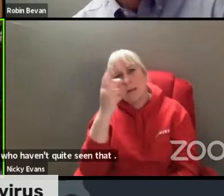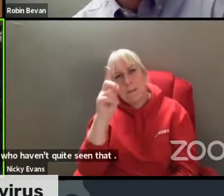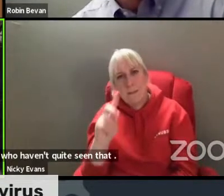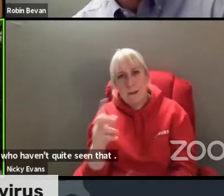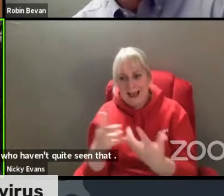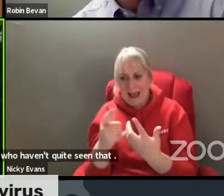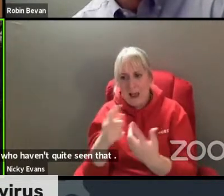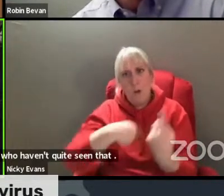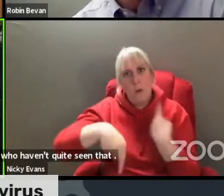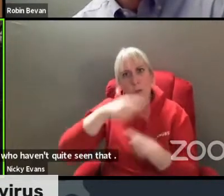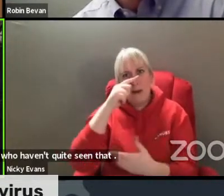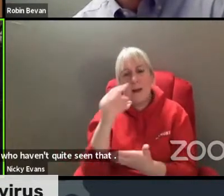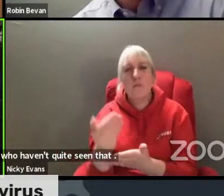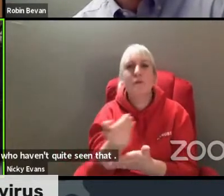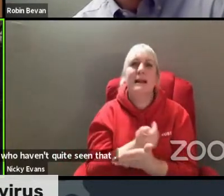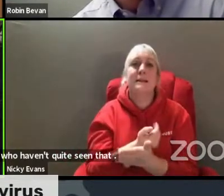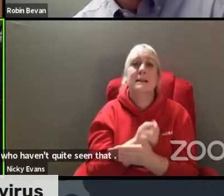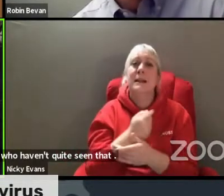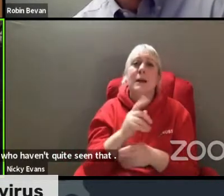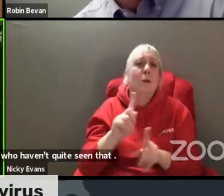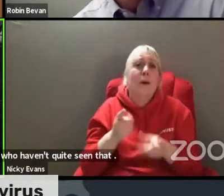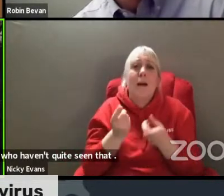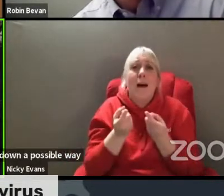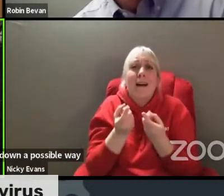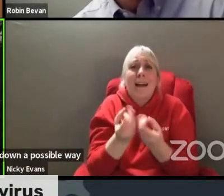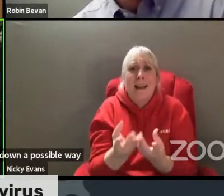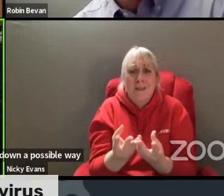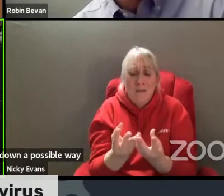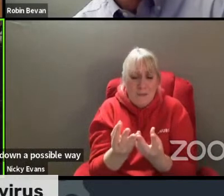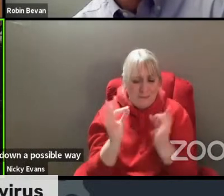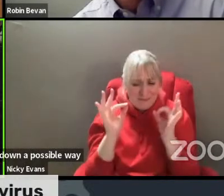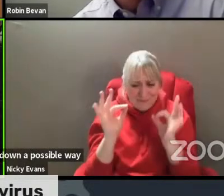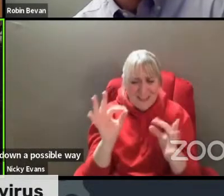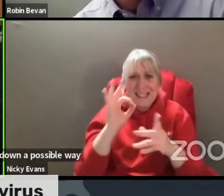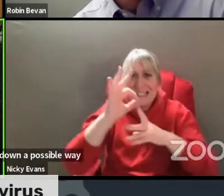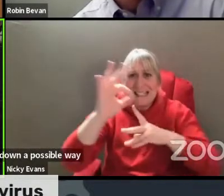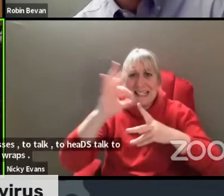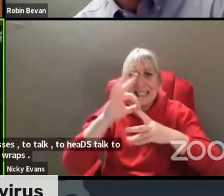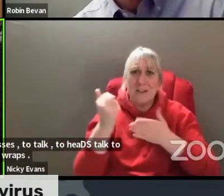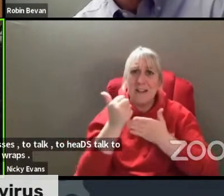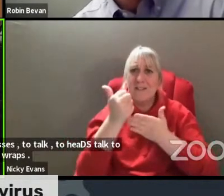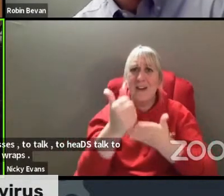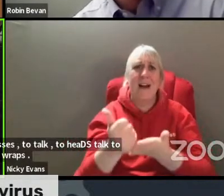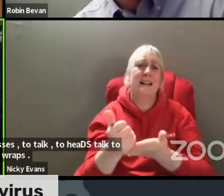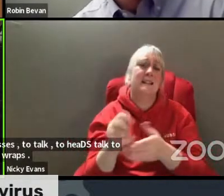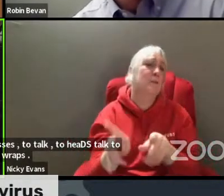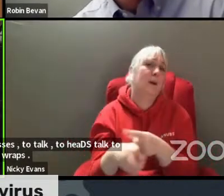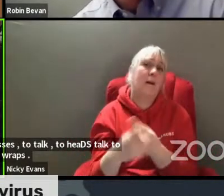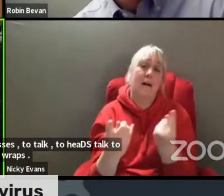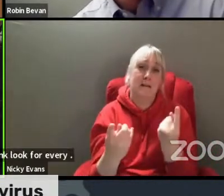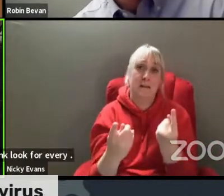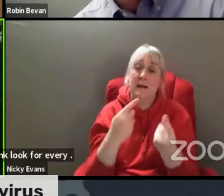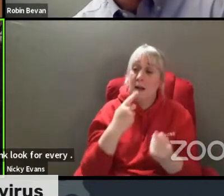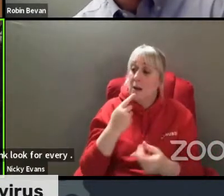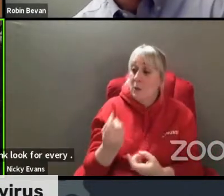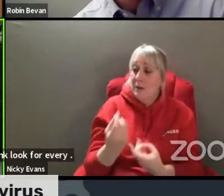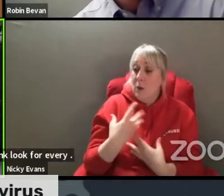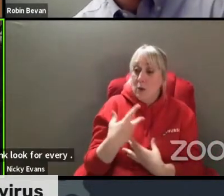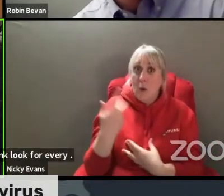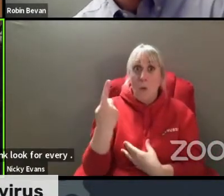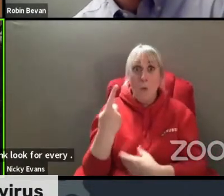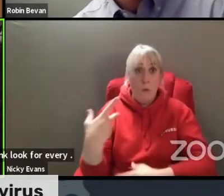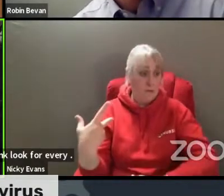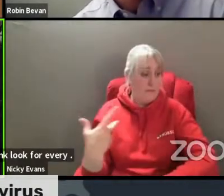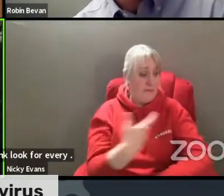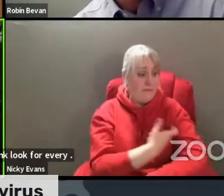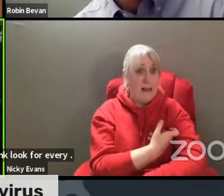give precise advice on all of the success of the vaccine. We're told that even one dose conveys